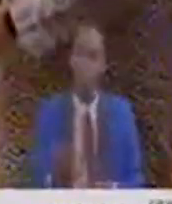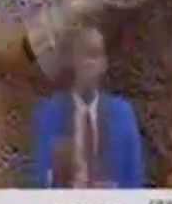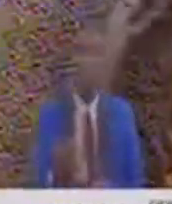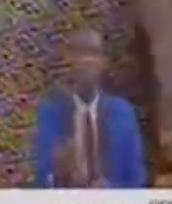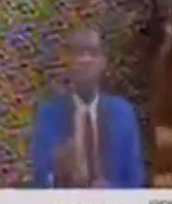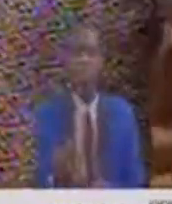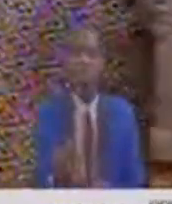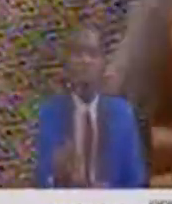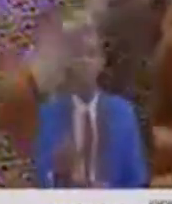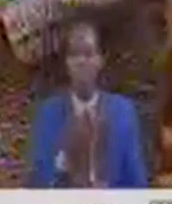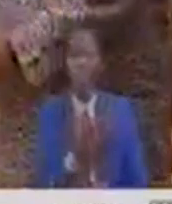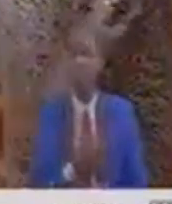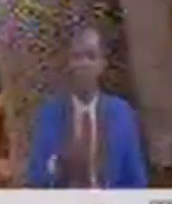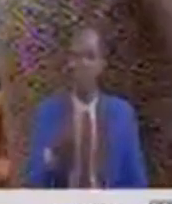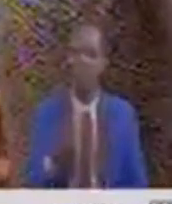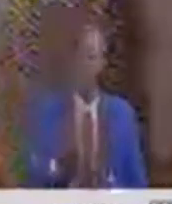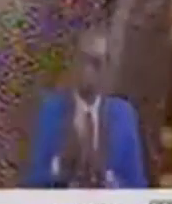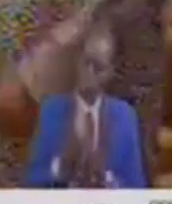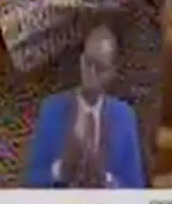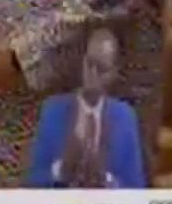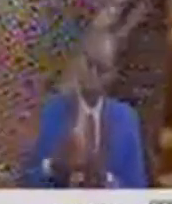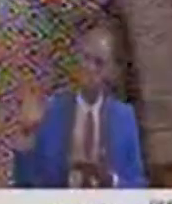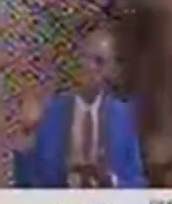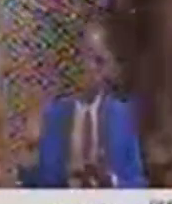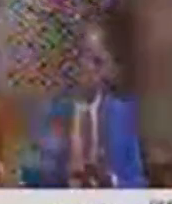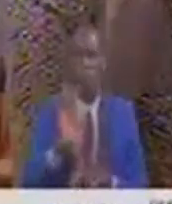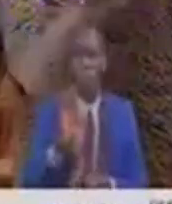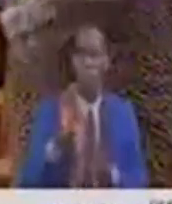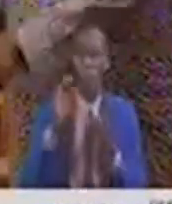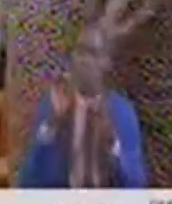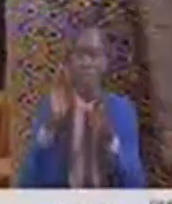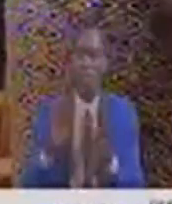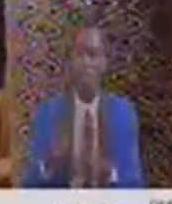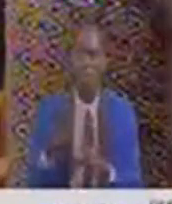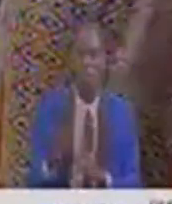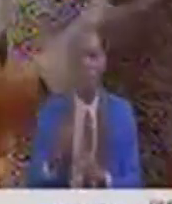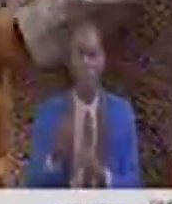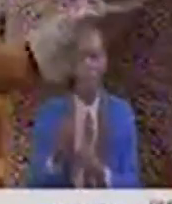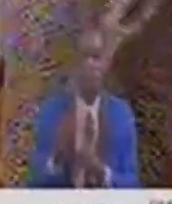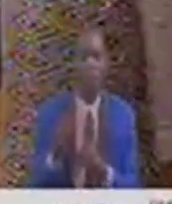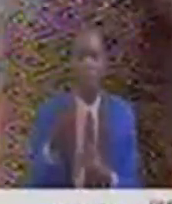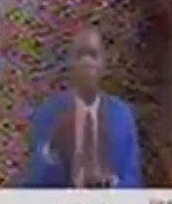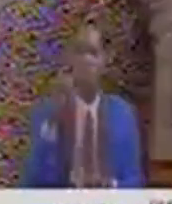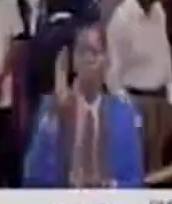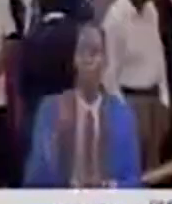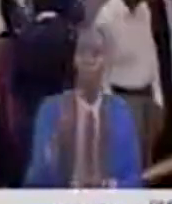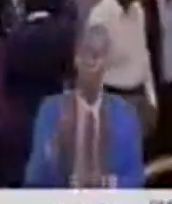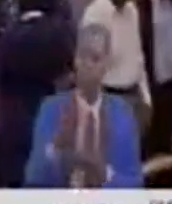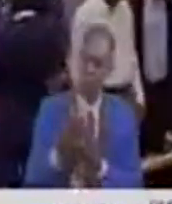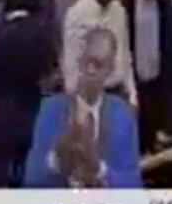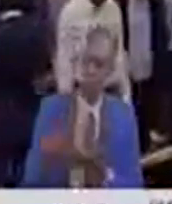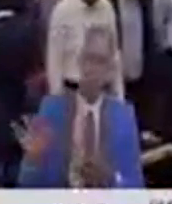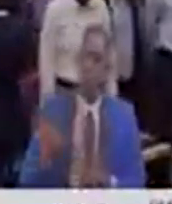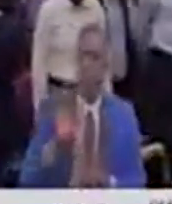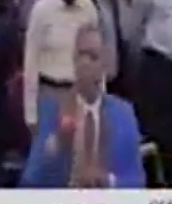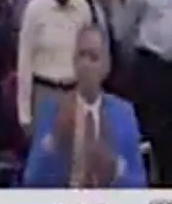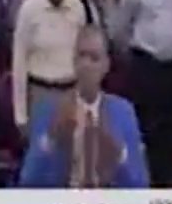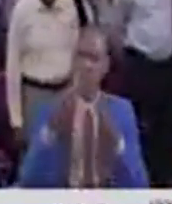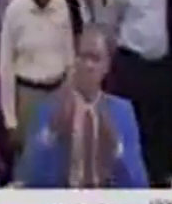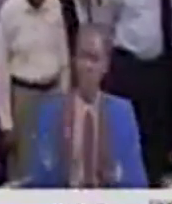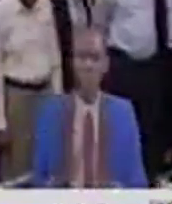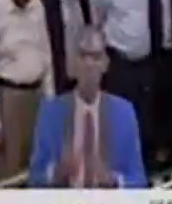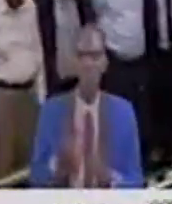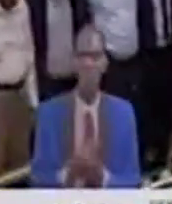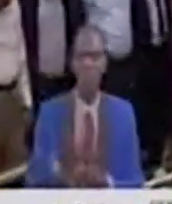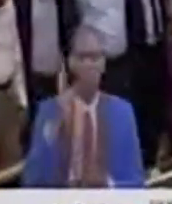and pushing away your teacher, pushing away the leader that will